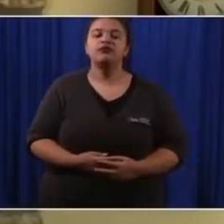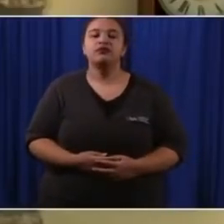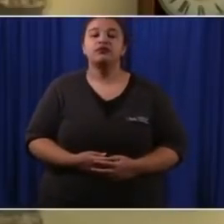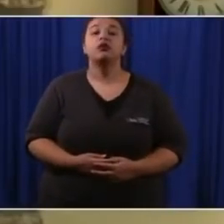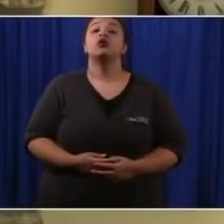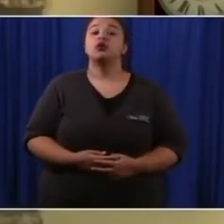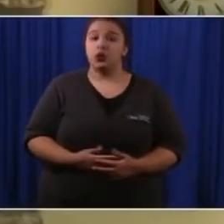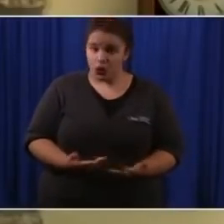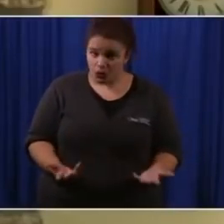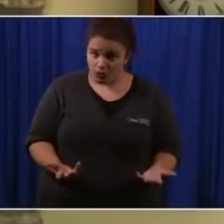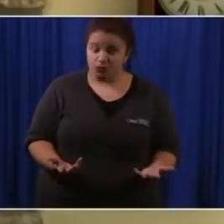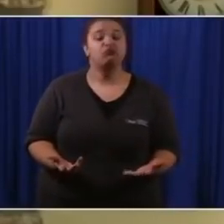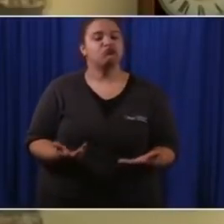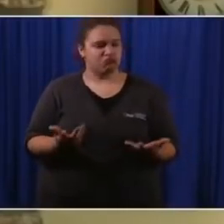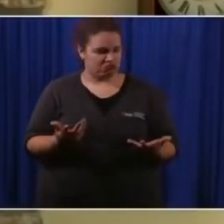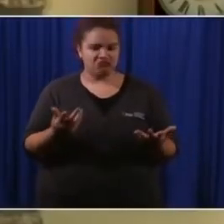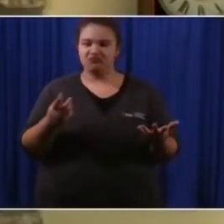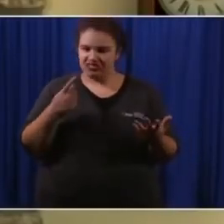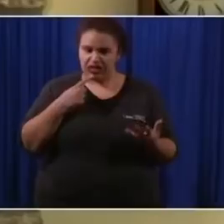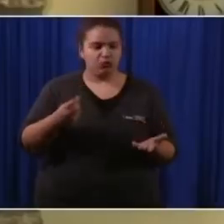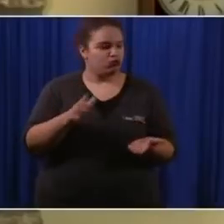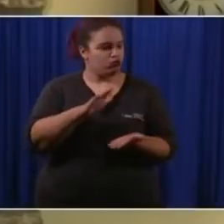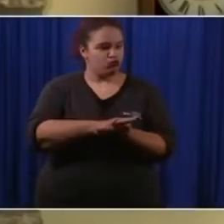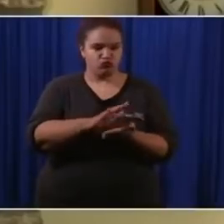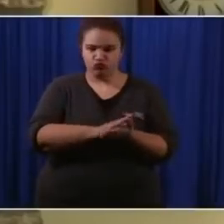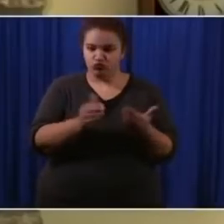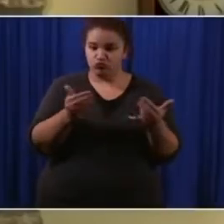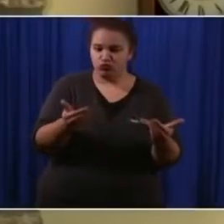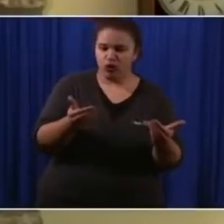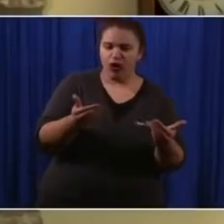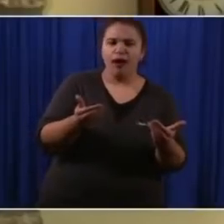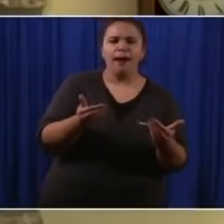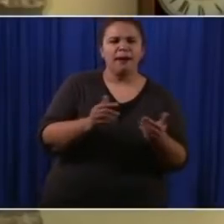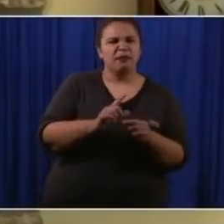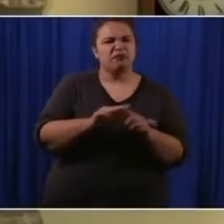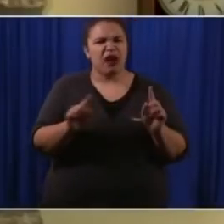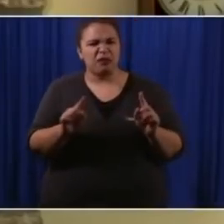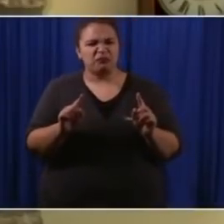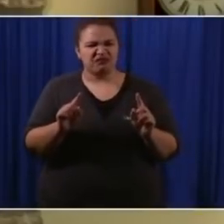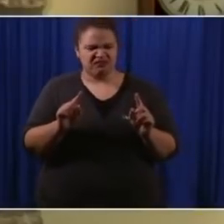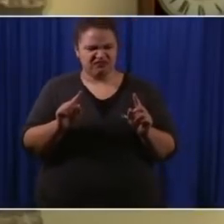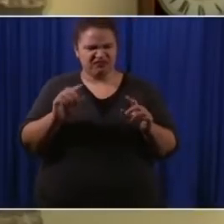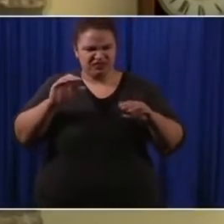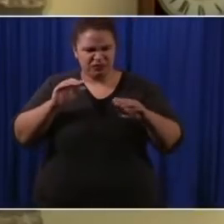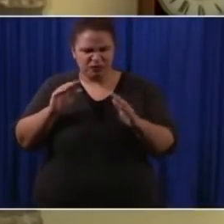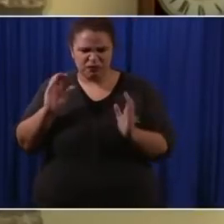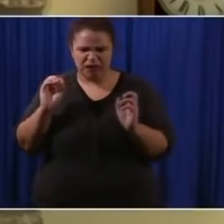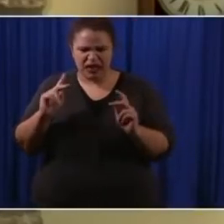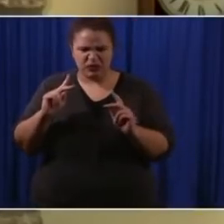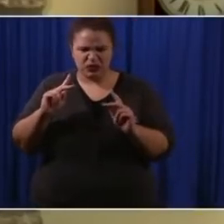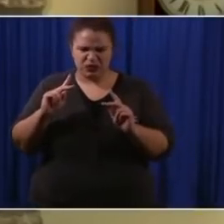allow children to head to the classroom. The optics, right or wrong, appear to send a message that